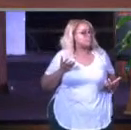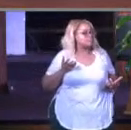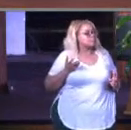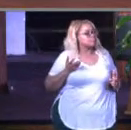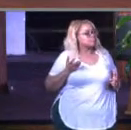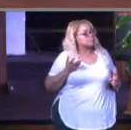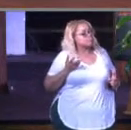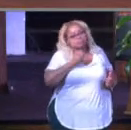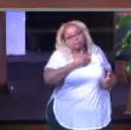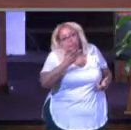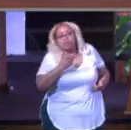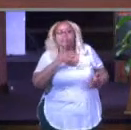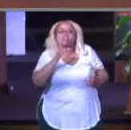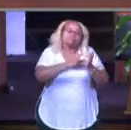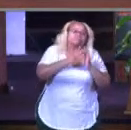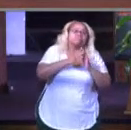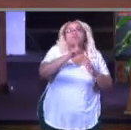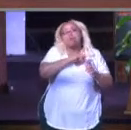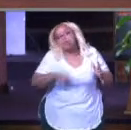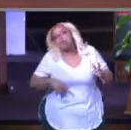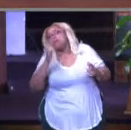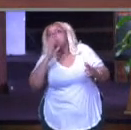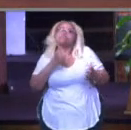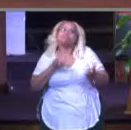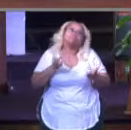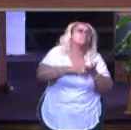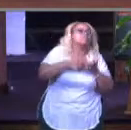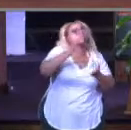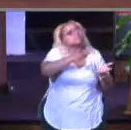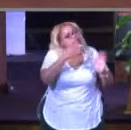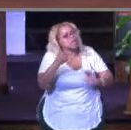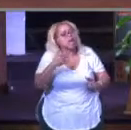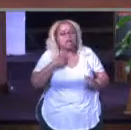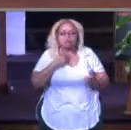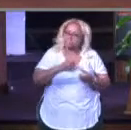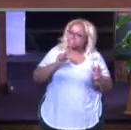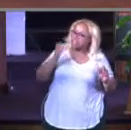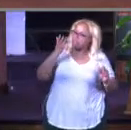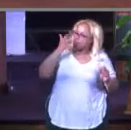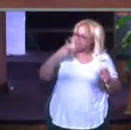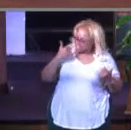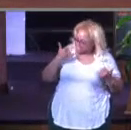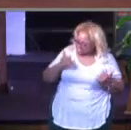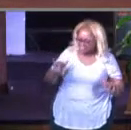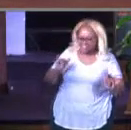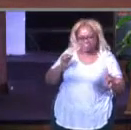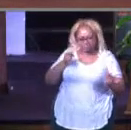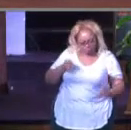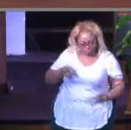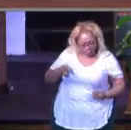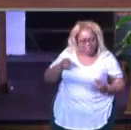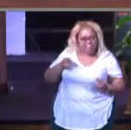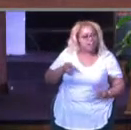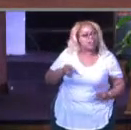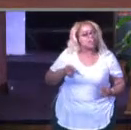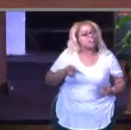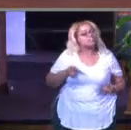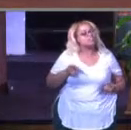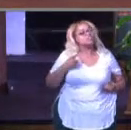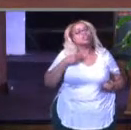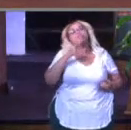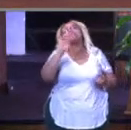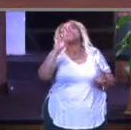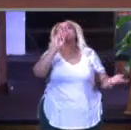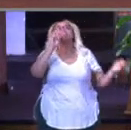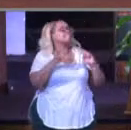Confess with my lips, Jesus, Lord, believe in my heart, God raised me from dead. I'm saved. Why do I still struggle? So let me rephrase